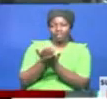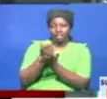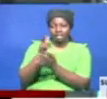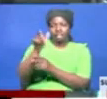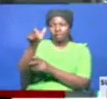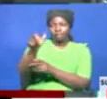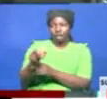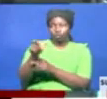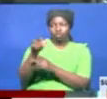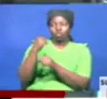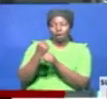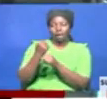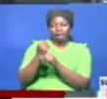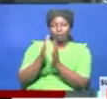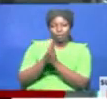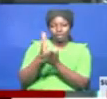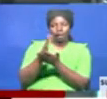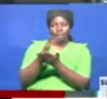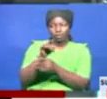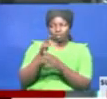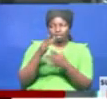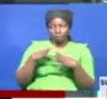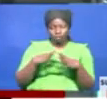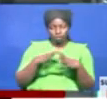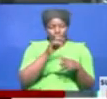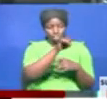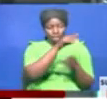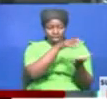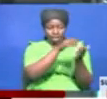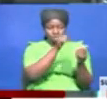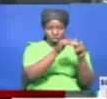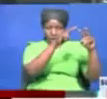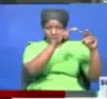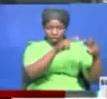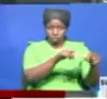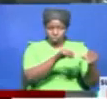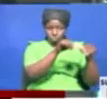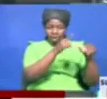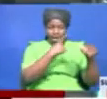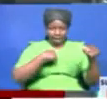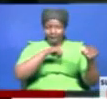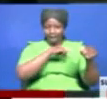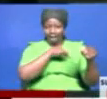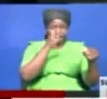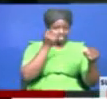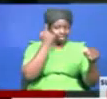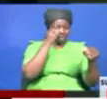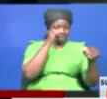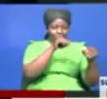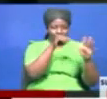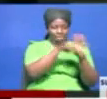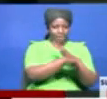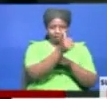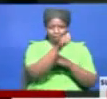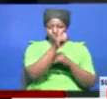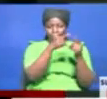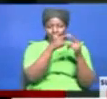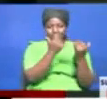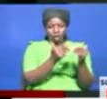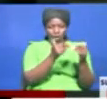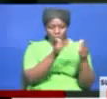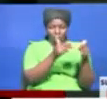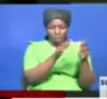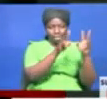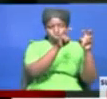colluding with some of these. Well, that is a matter that is still under investigation. We're yet to get to the bottom of that. But now on the issue of transparency, some would argue